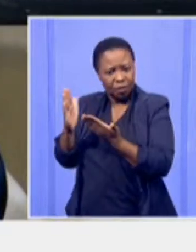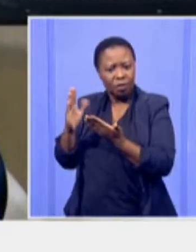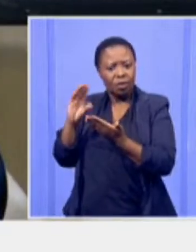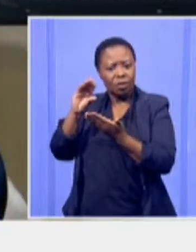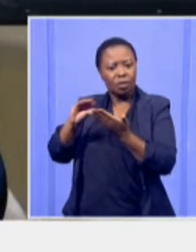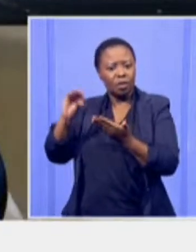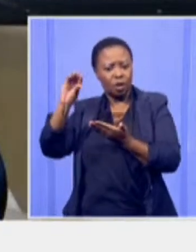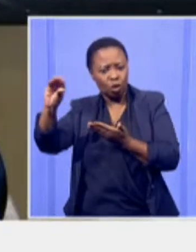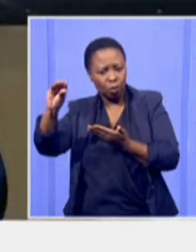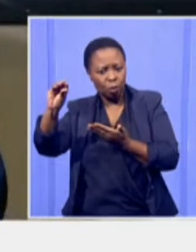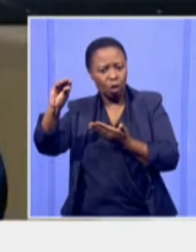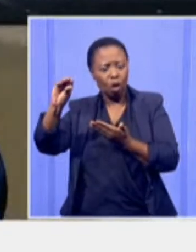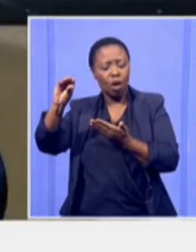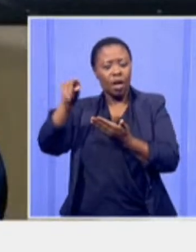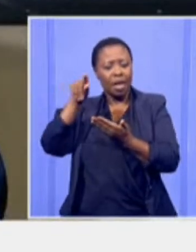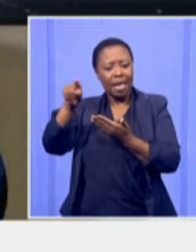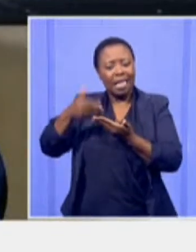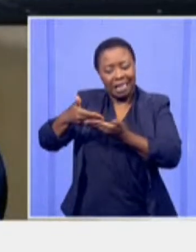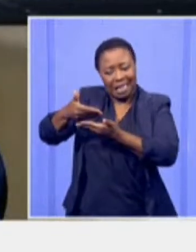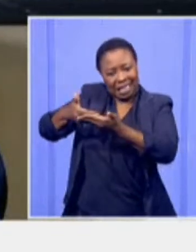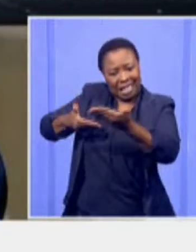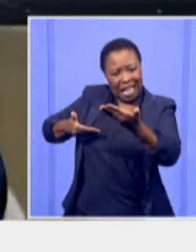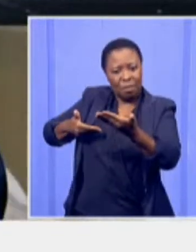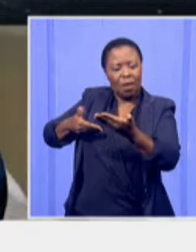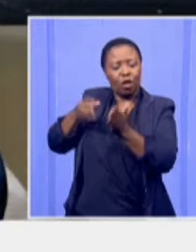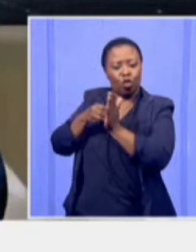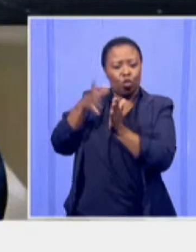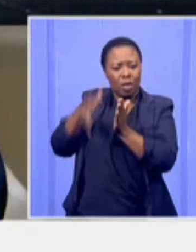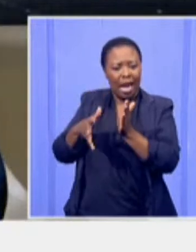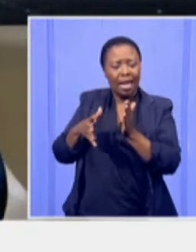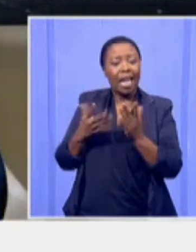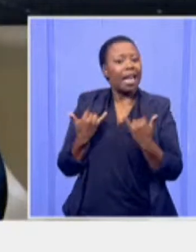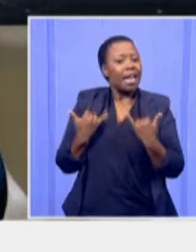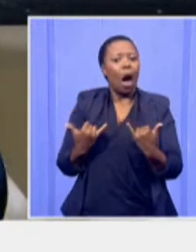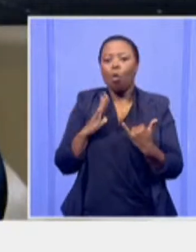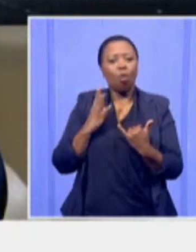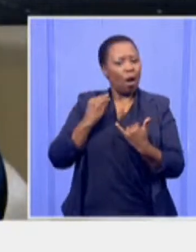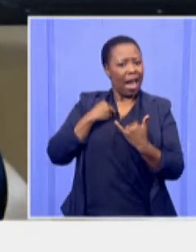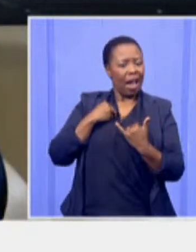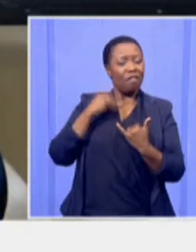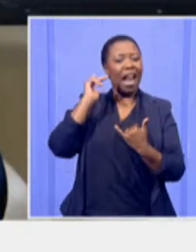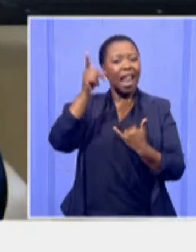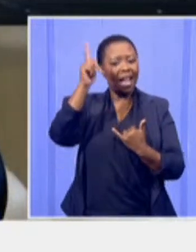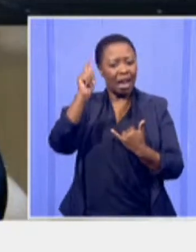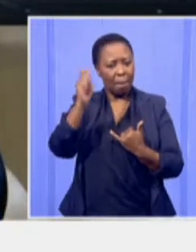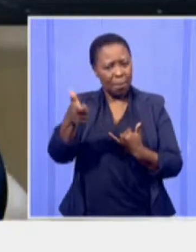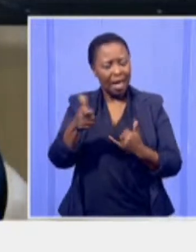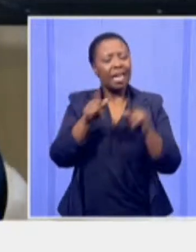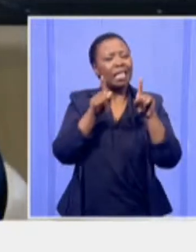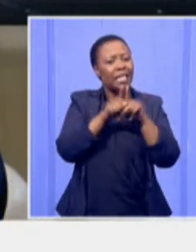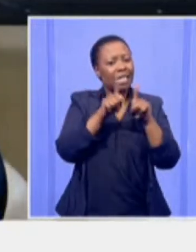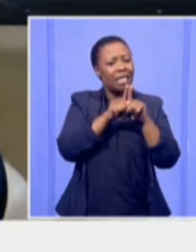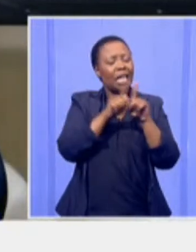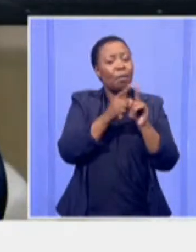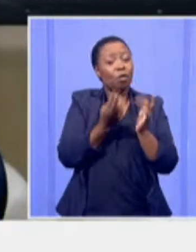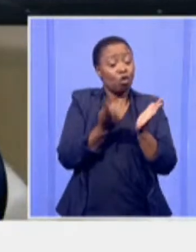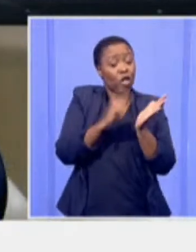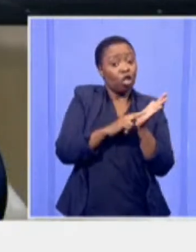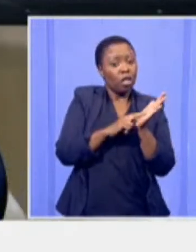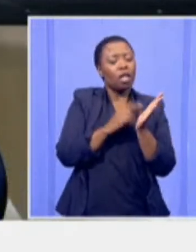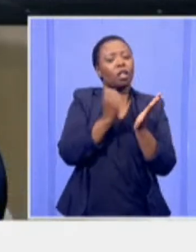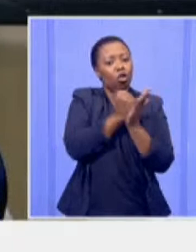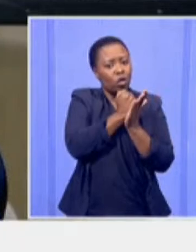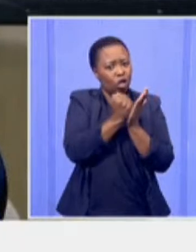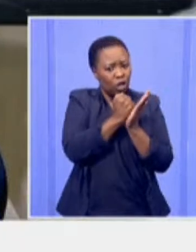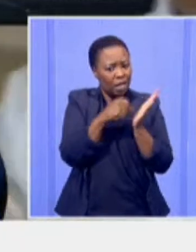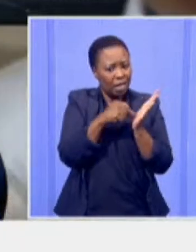statement. We don't have it now. We will pay it later. Same as registration. For you to register at Wits, you